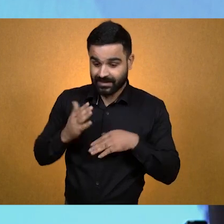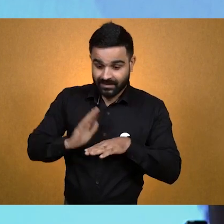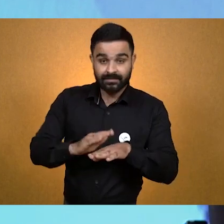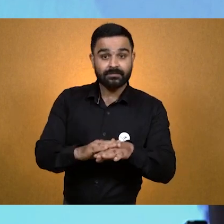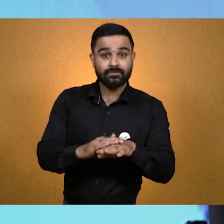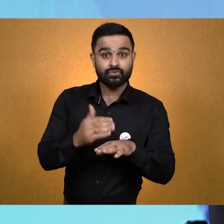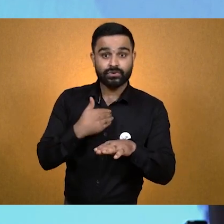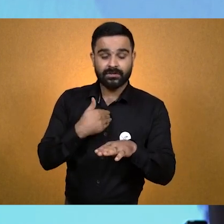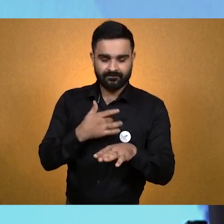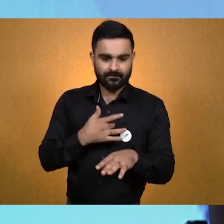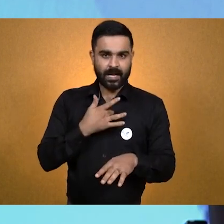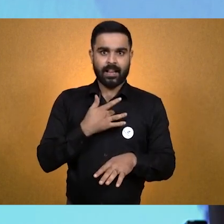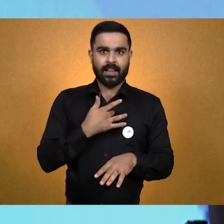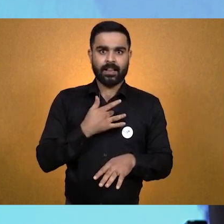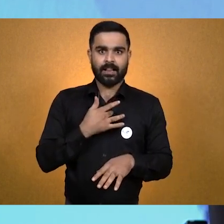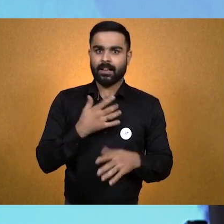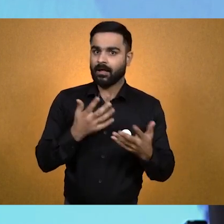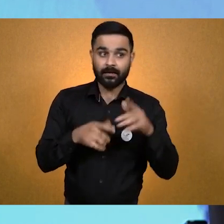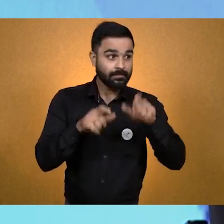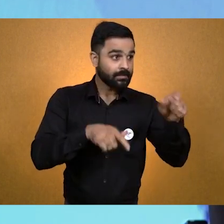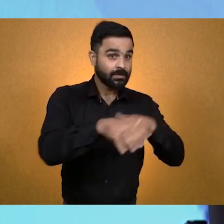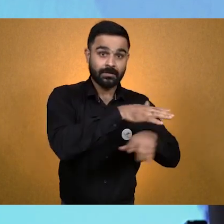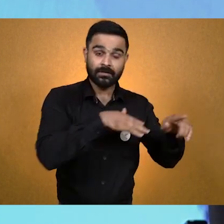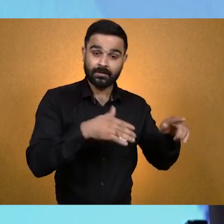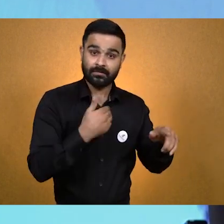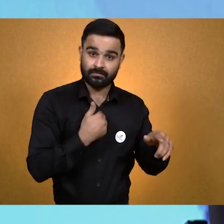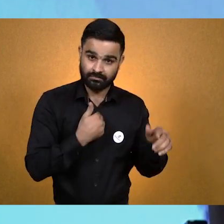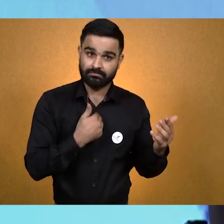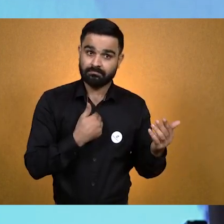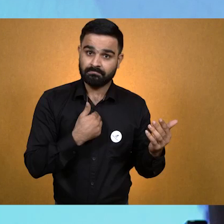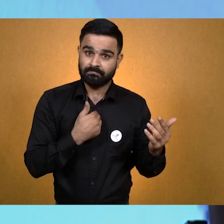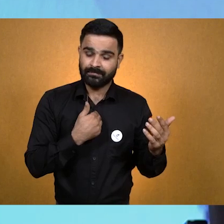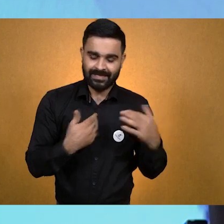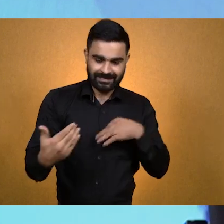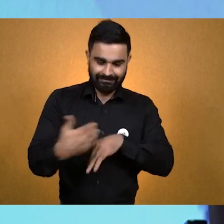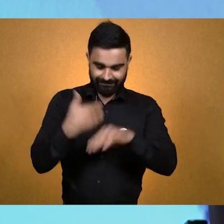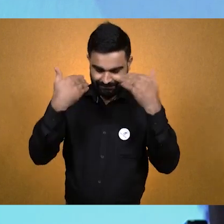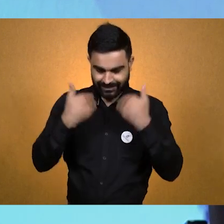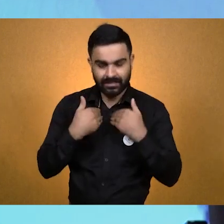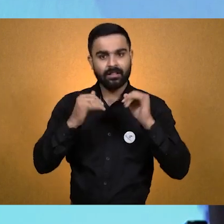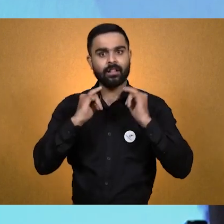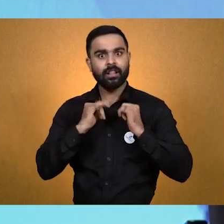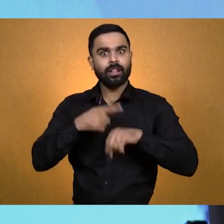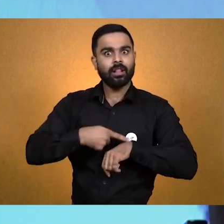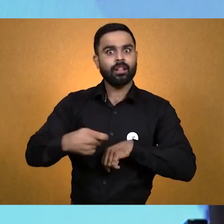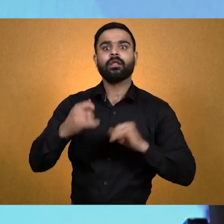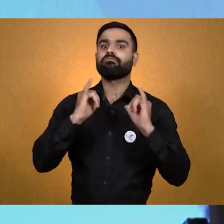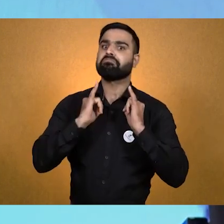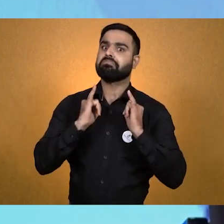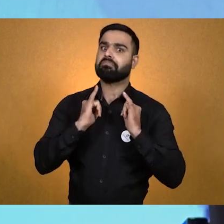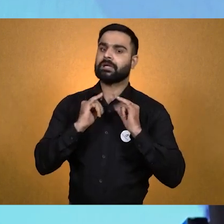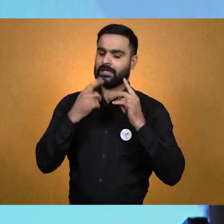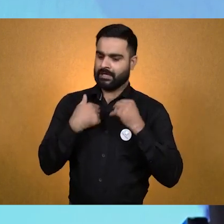experience where I realized where people, like I was injured and I was bedridden for a very long time, and that gave me